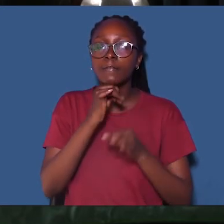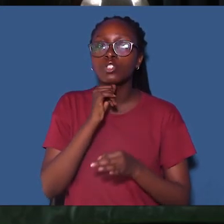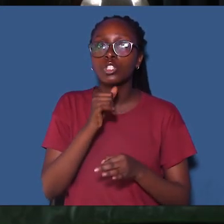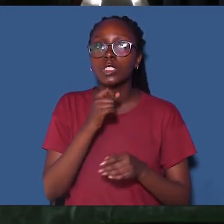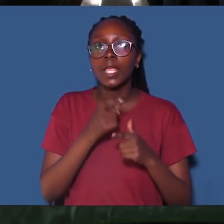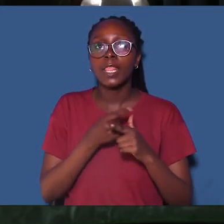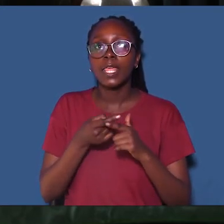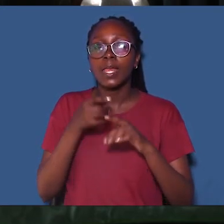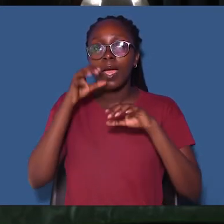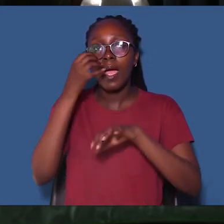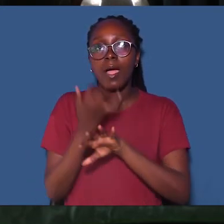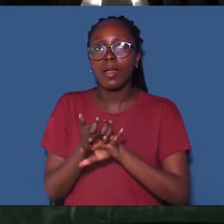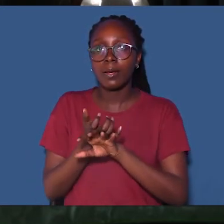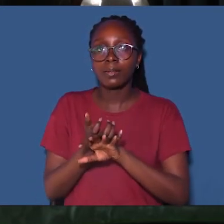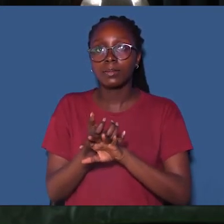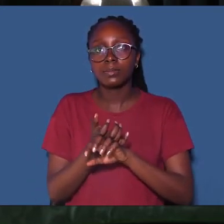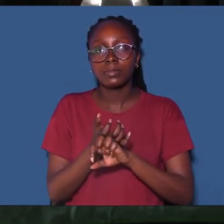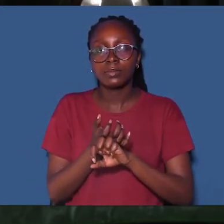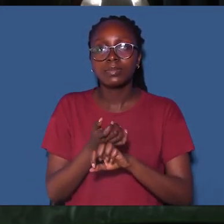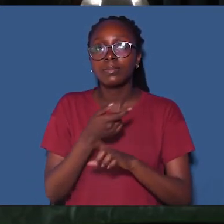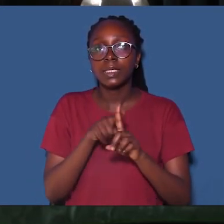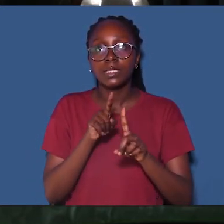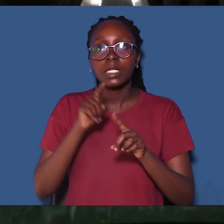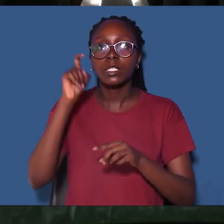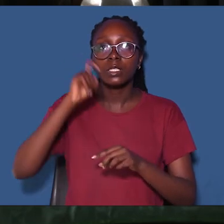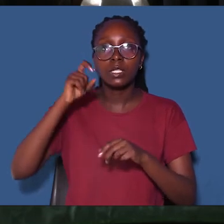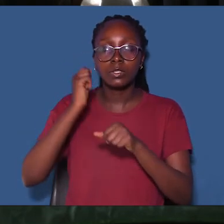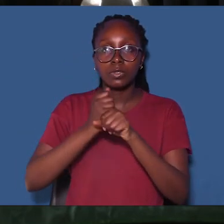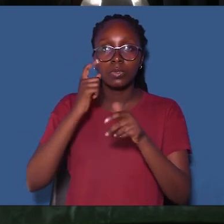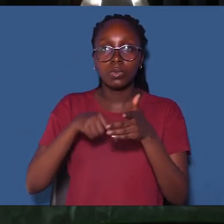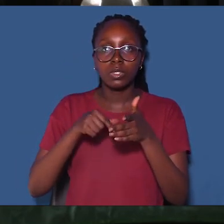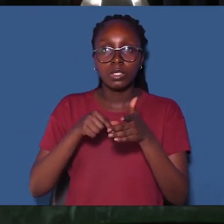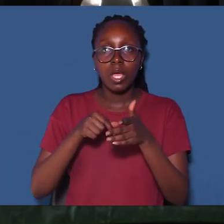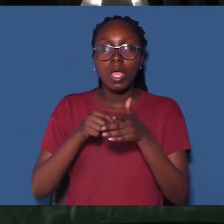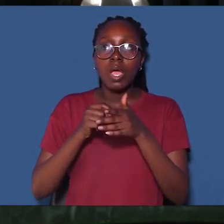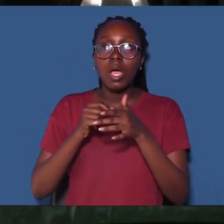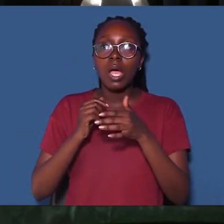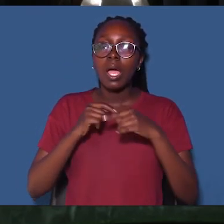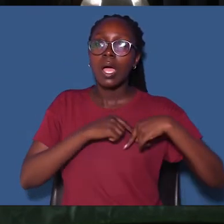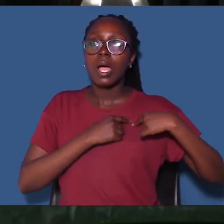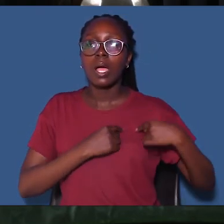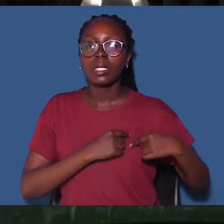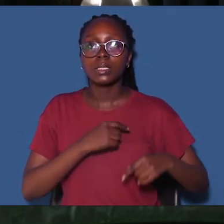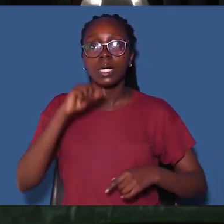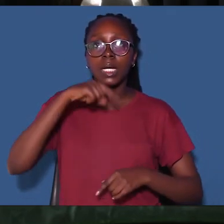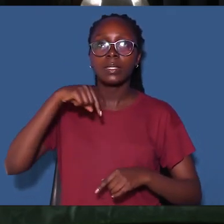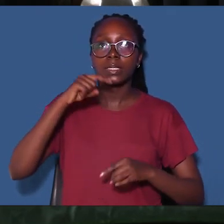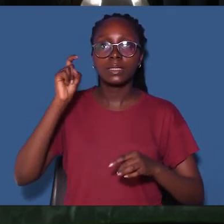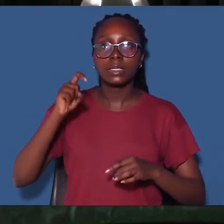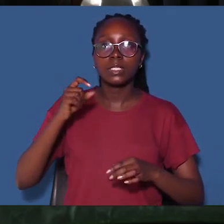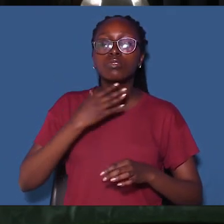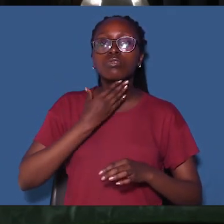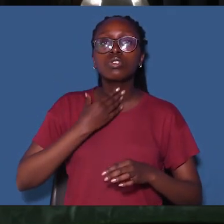will not consider. But we must determine in our hearts to lose our lives in